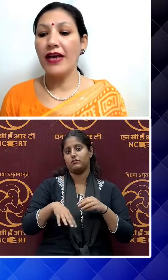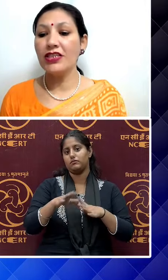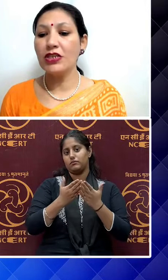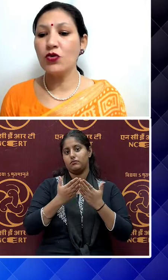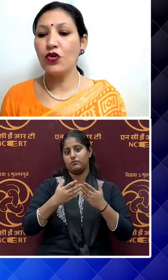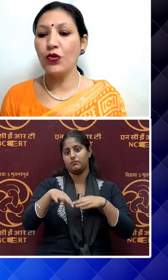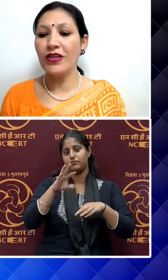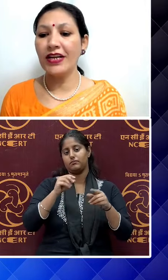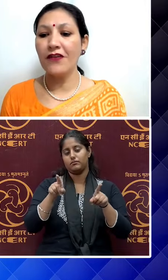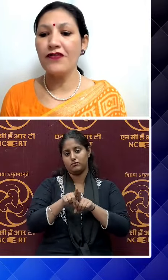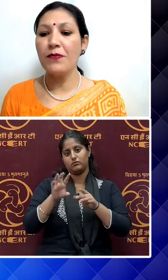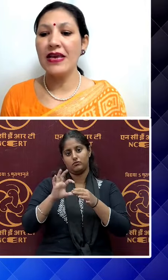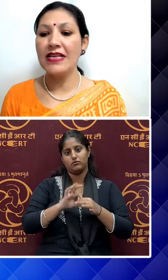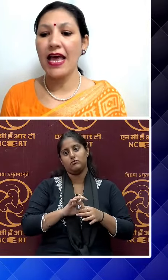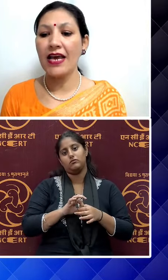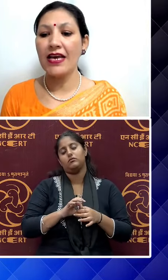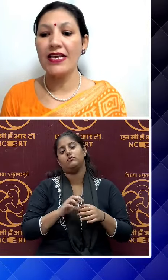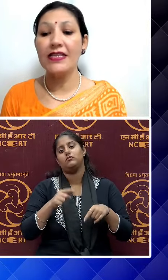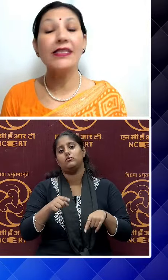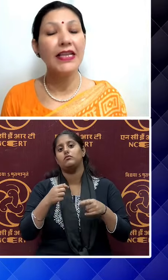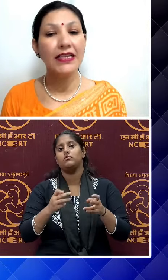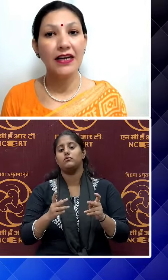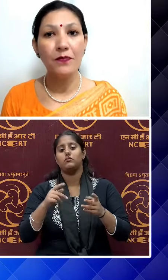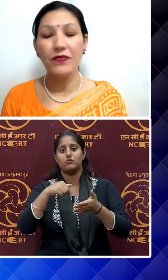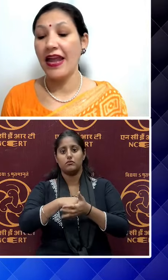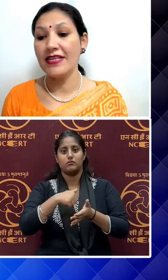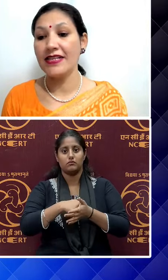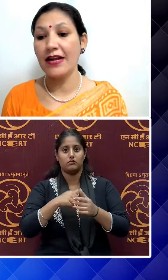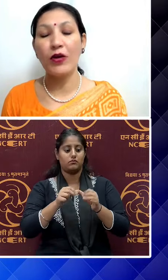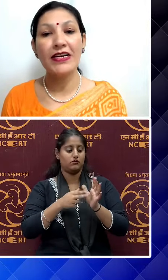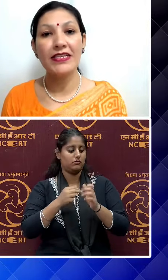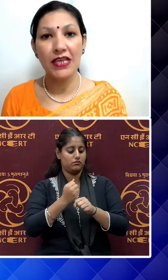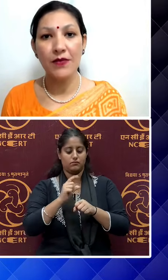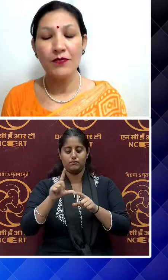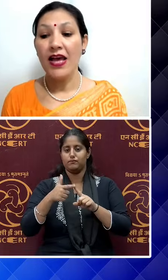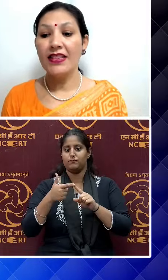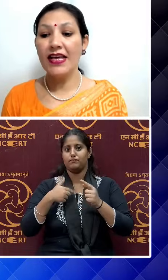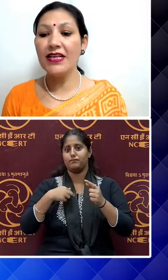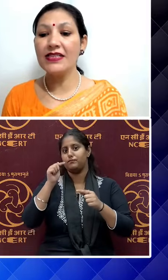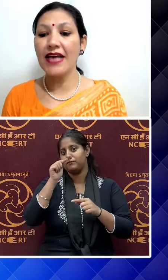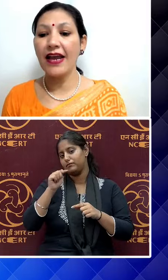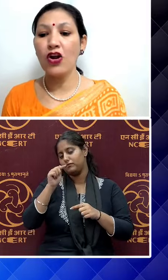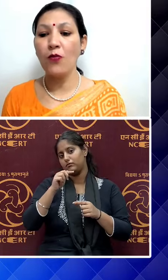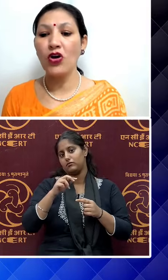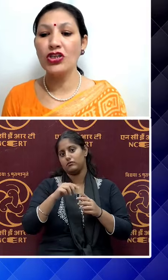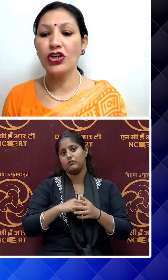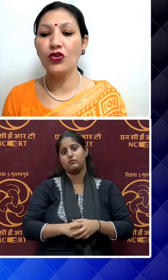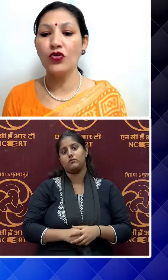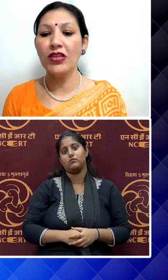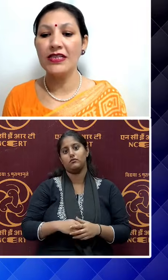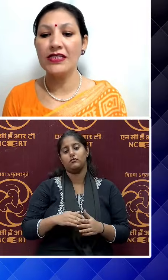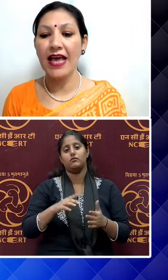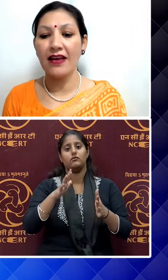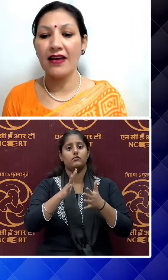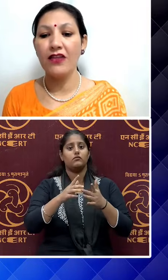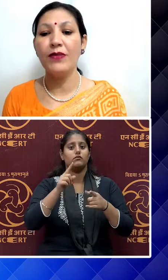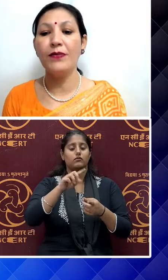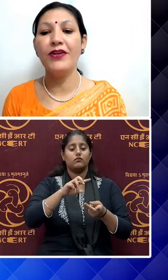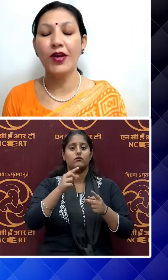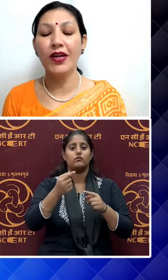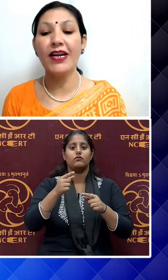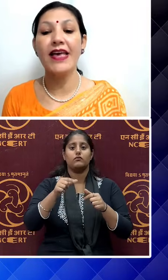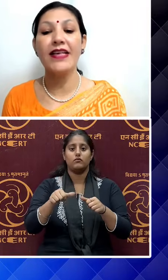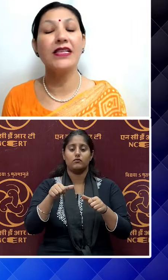So I just told you that if the base angle is theta, that is at point C, then the side opposite to this angle will